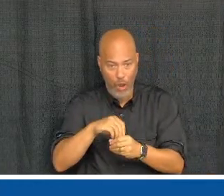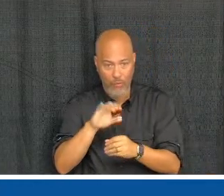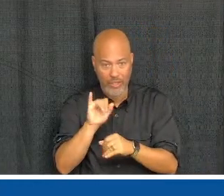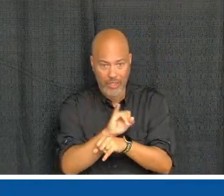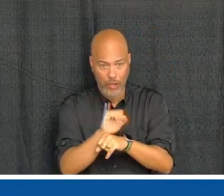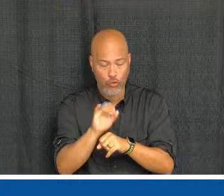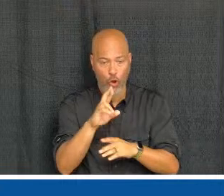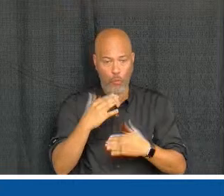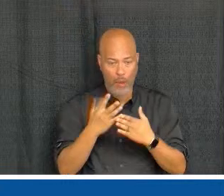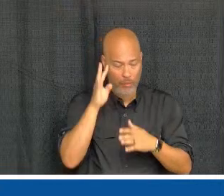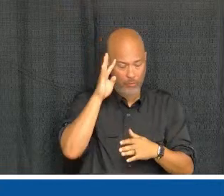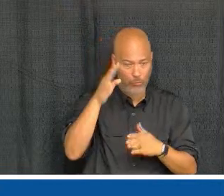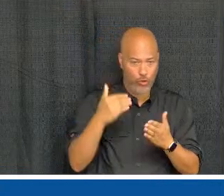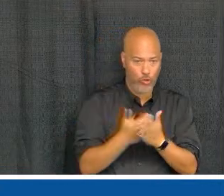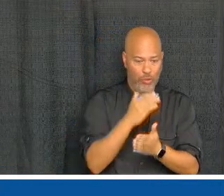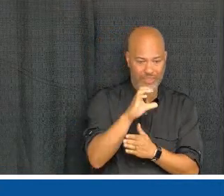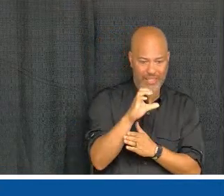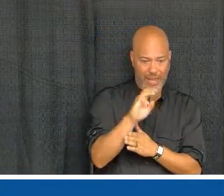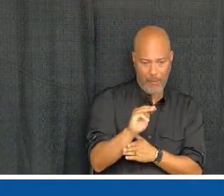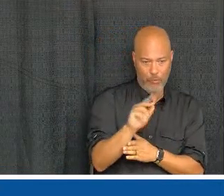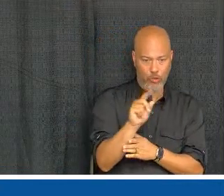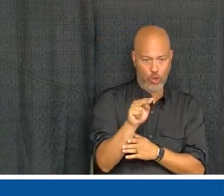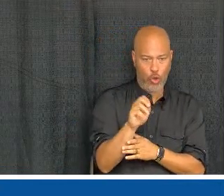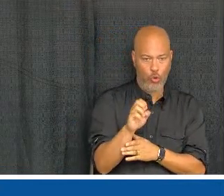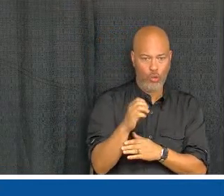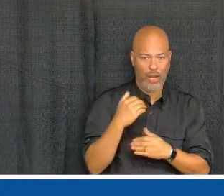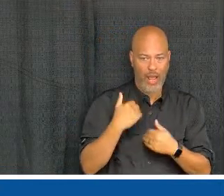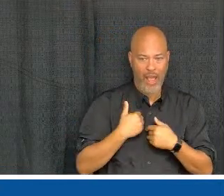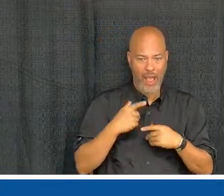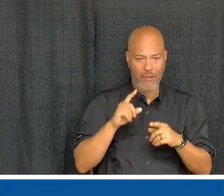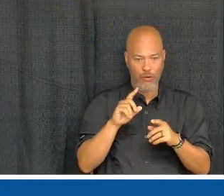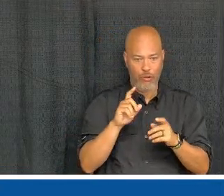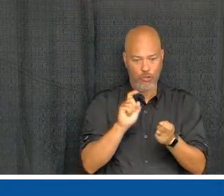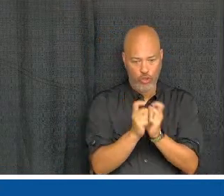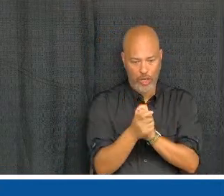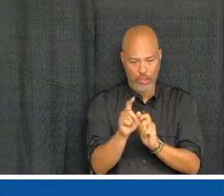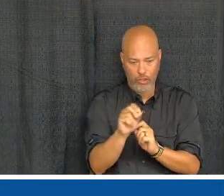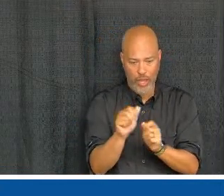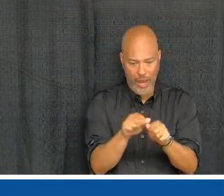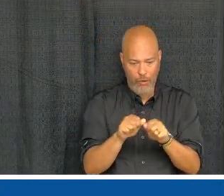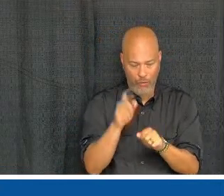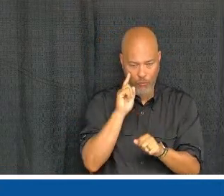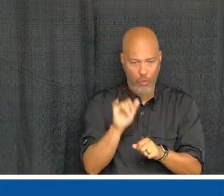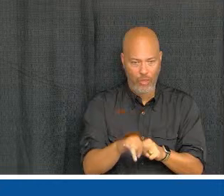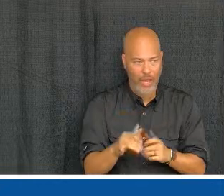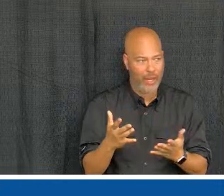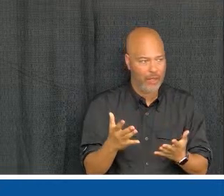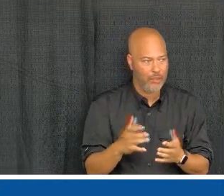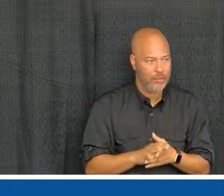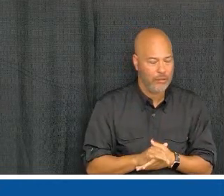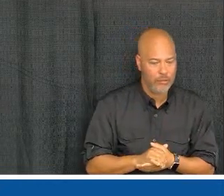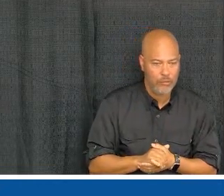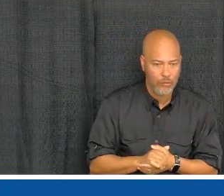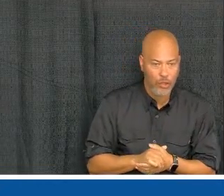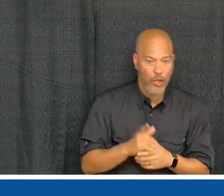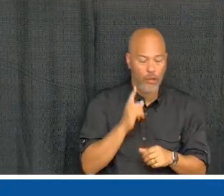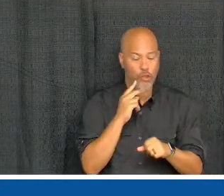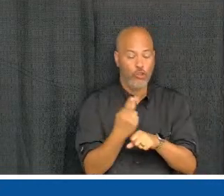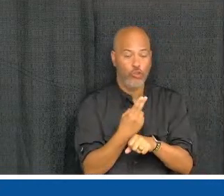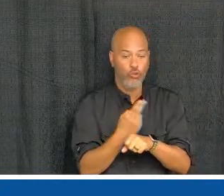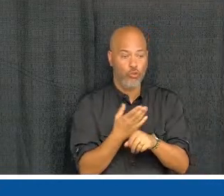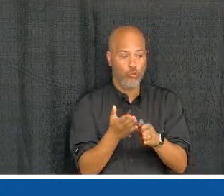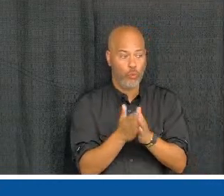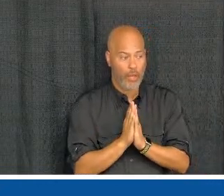up with a new maybe CM zone and rezone these areas for that? So I will say that the use